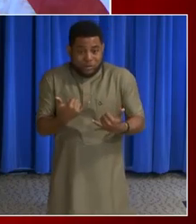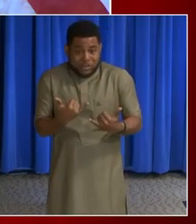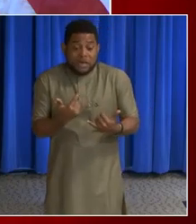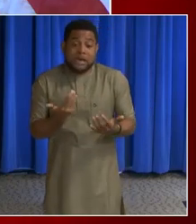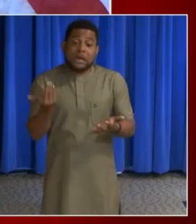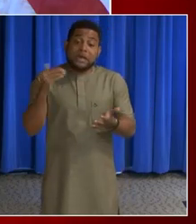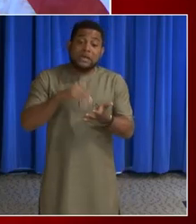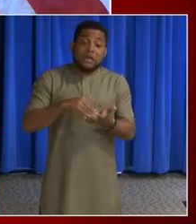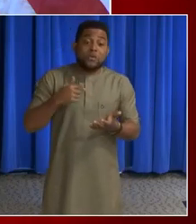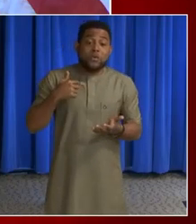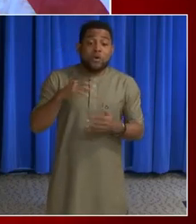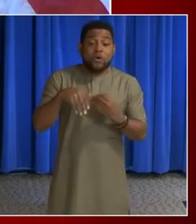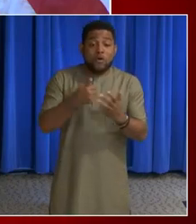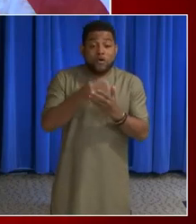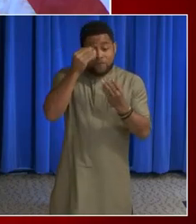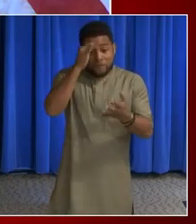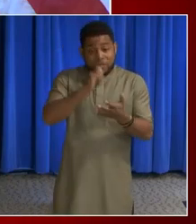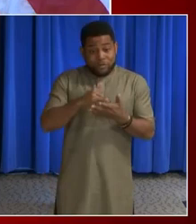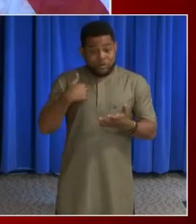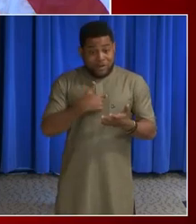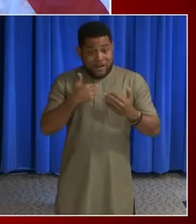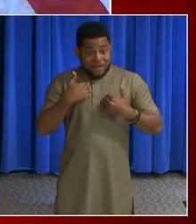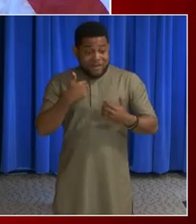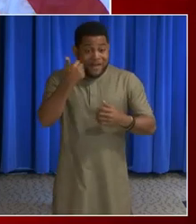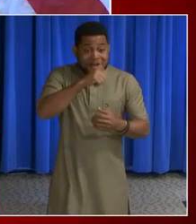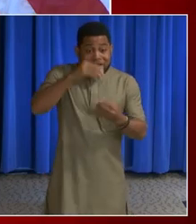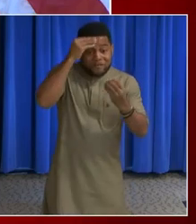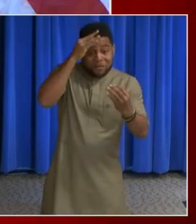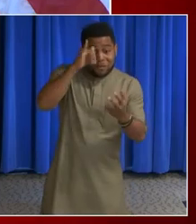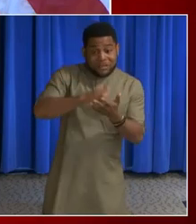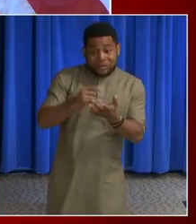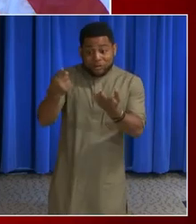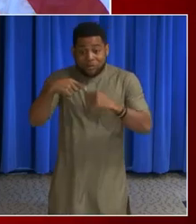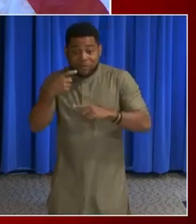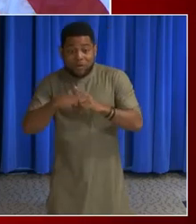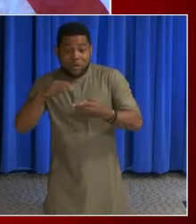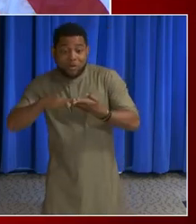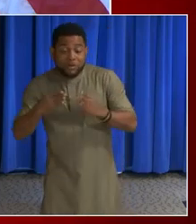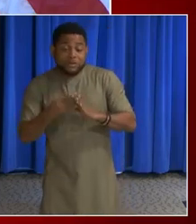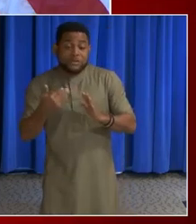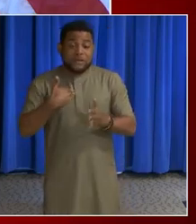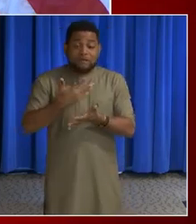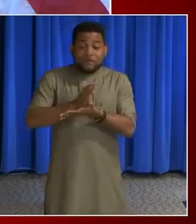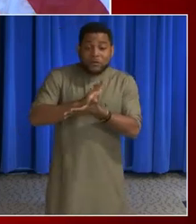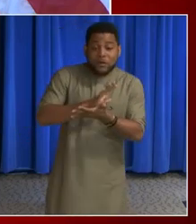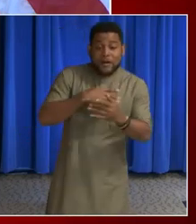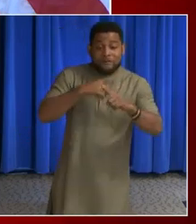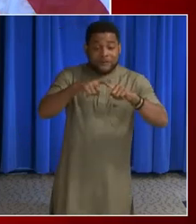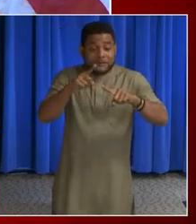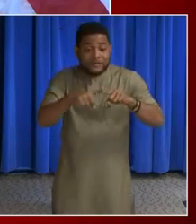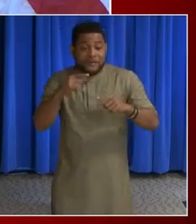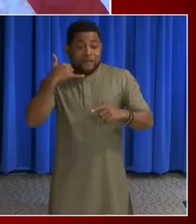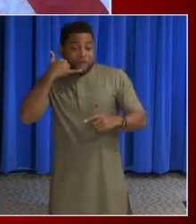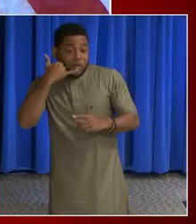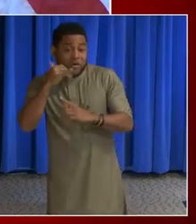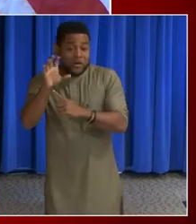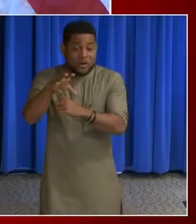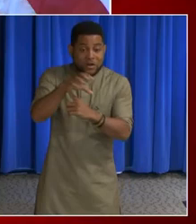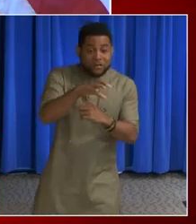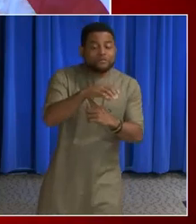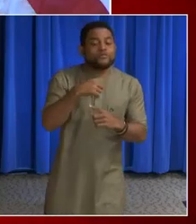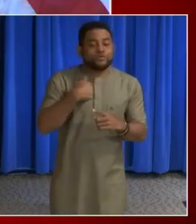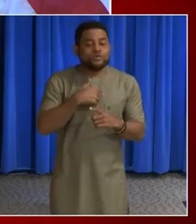information that we have and any information that comes in from community, any videos, cell phone footage, or anything, we will continue to share